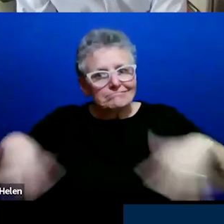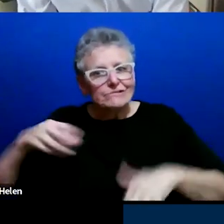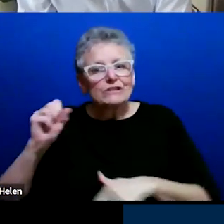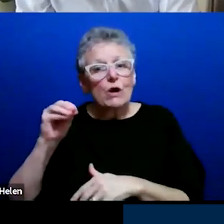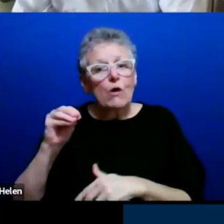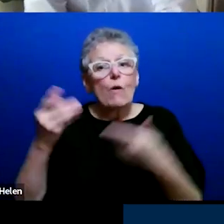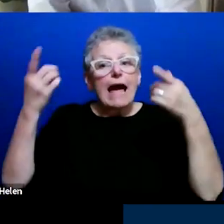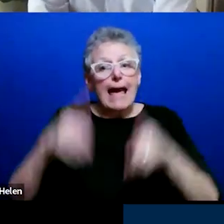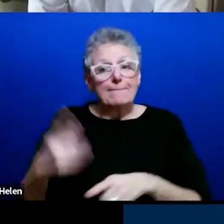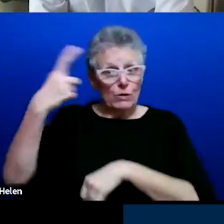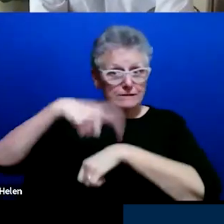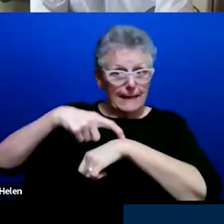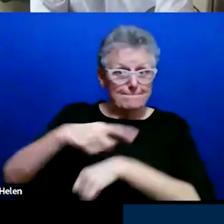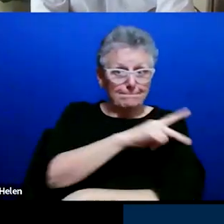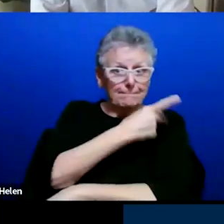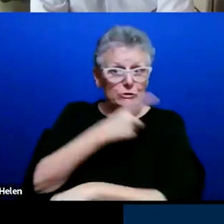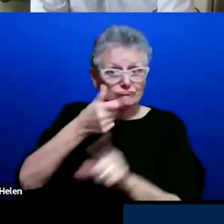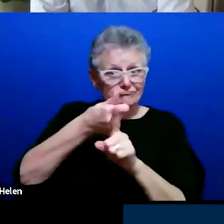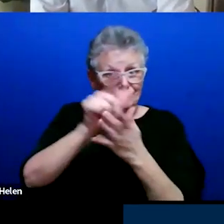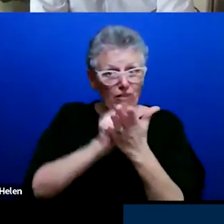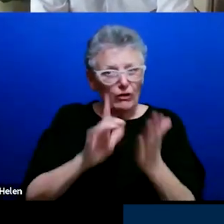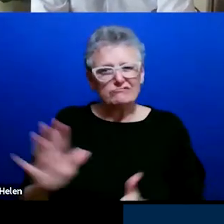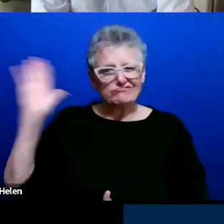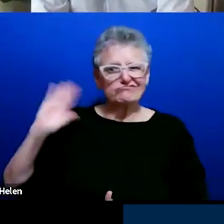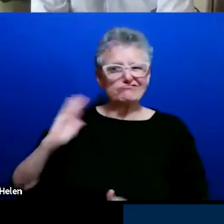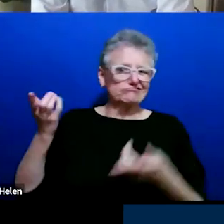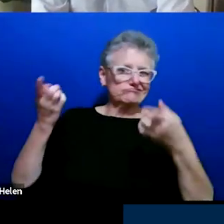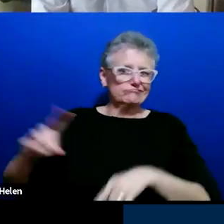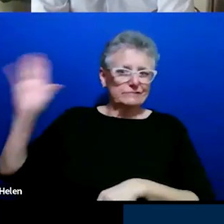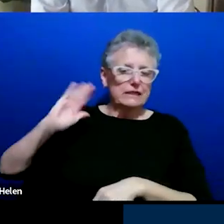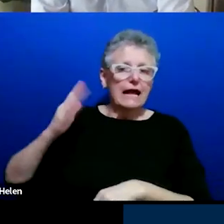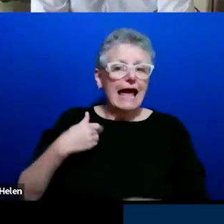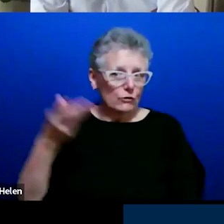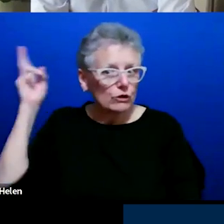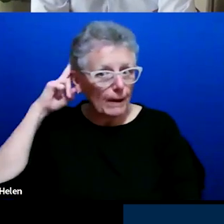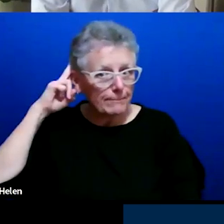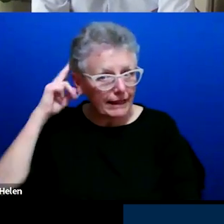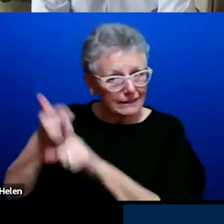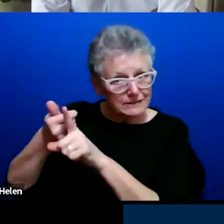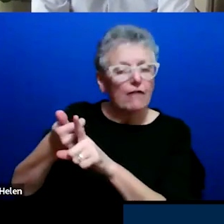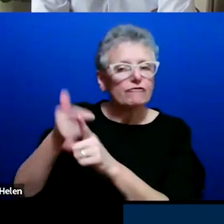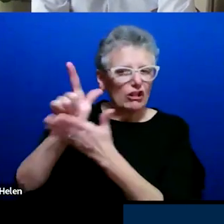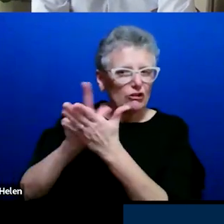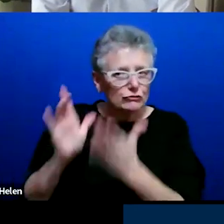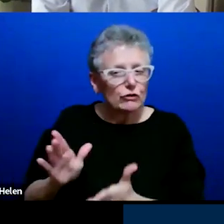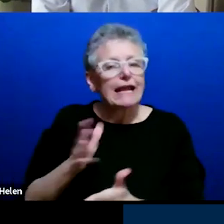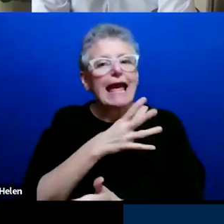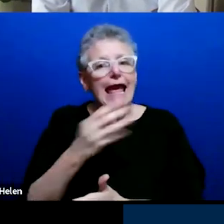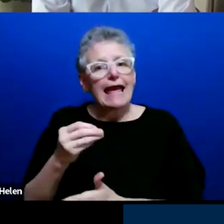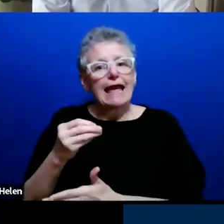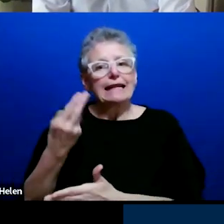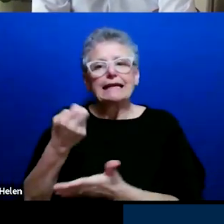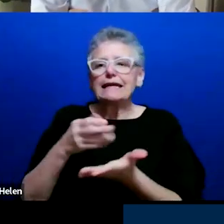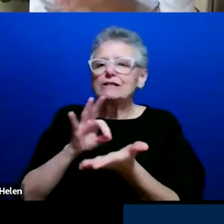had a patient who is a lawyer. This is a long time ago, and he had a cochlear implant. And he